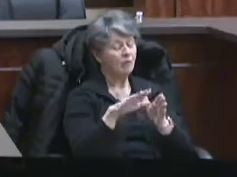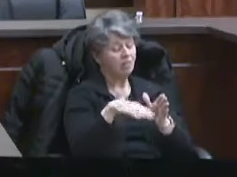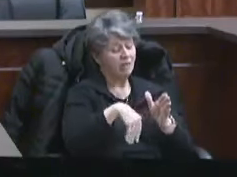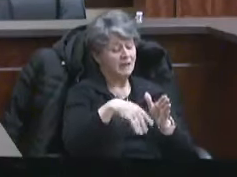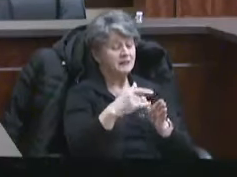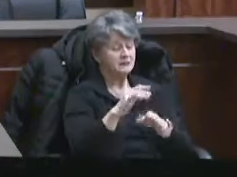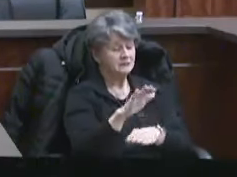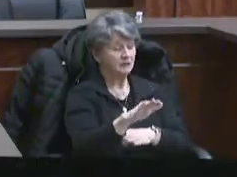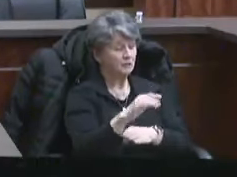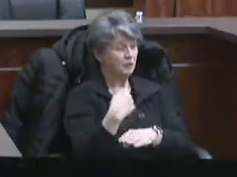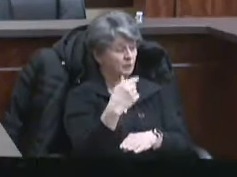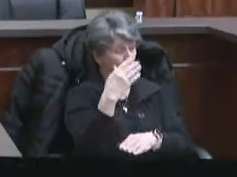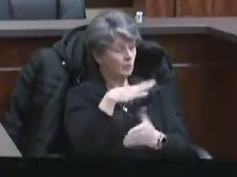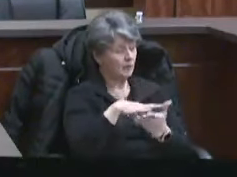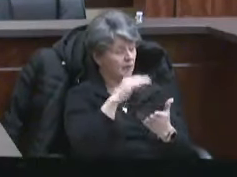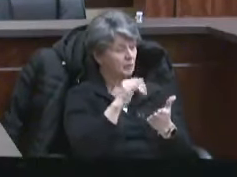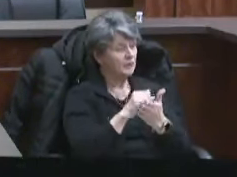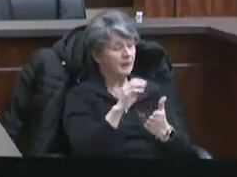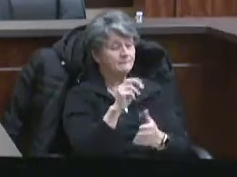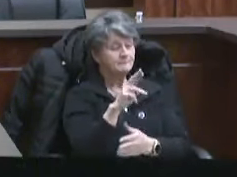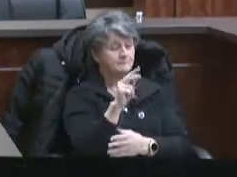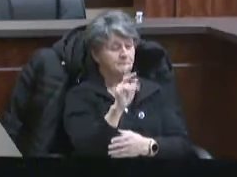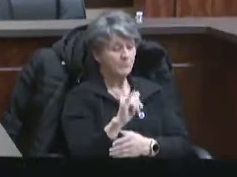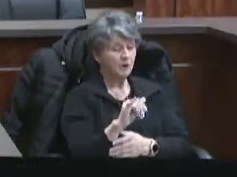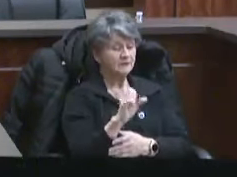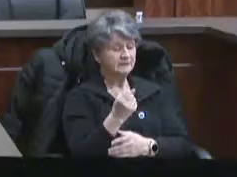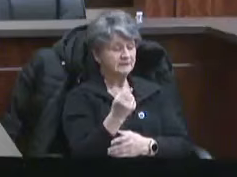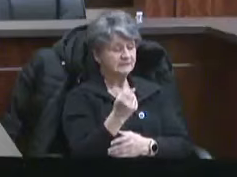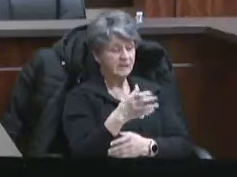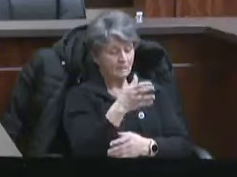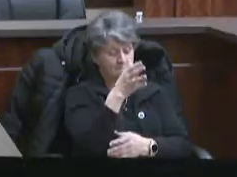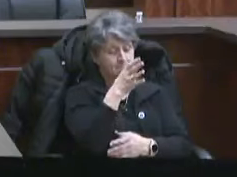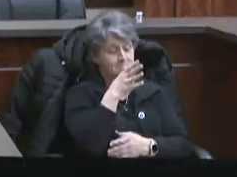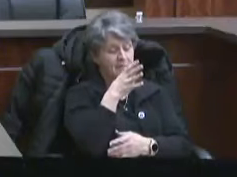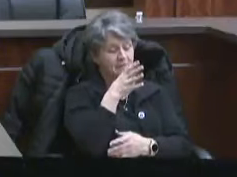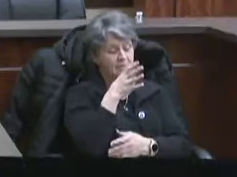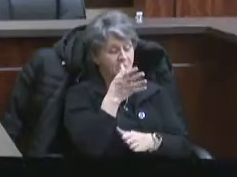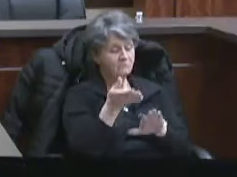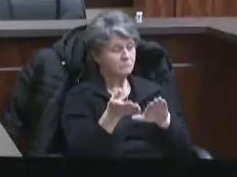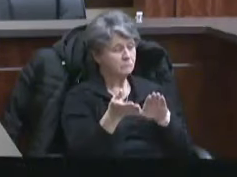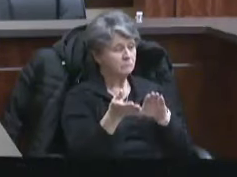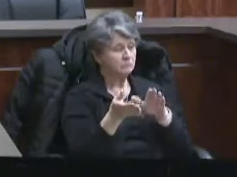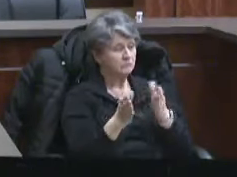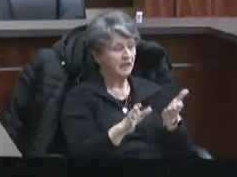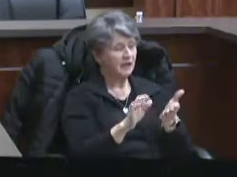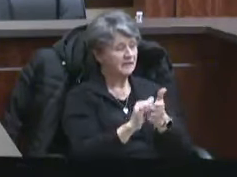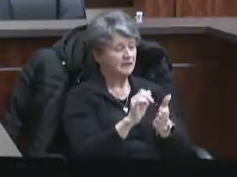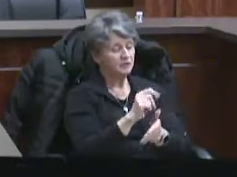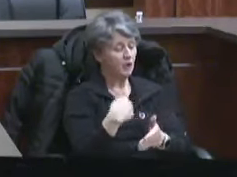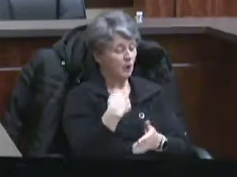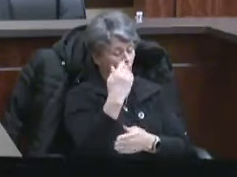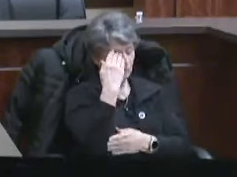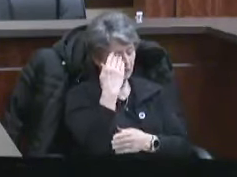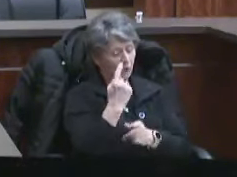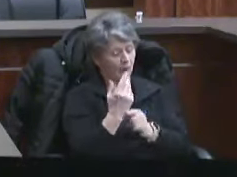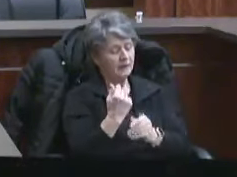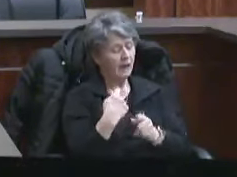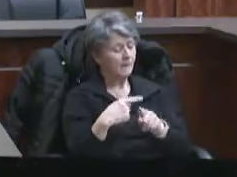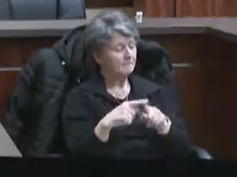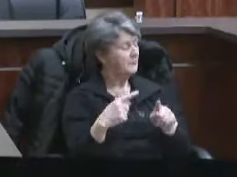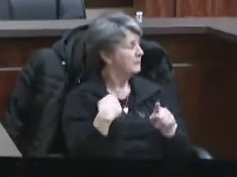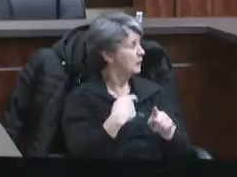learned that Marty Fleming, our former city administrator, his mother passed away, and that's all we have right now, but we'll keep the